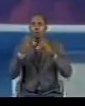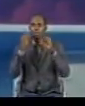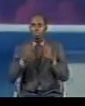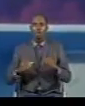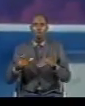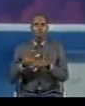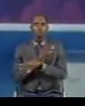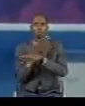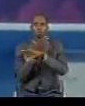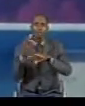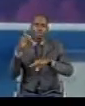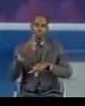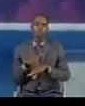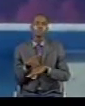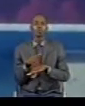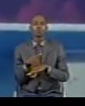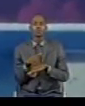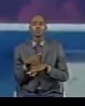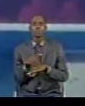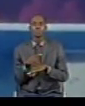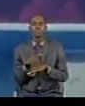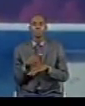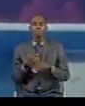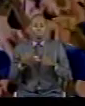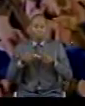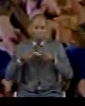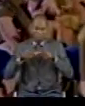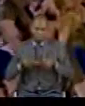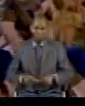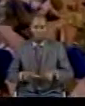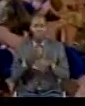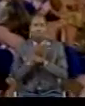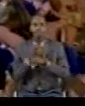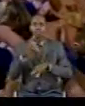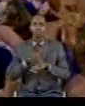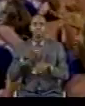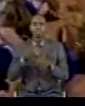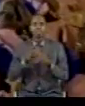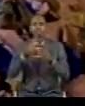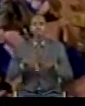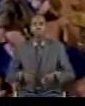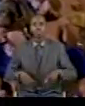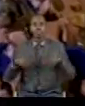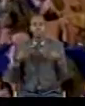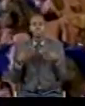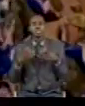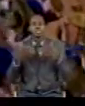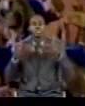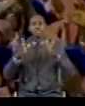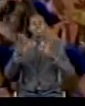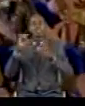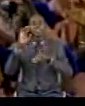freedom. Permanent freedom in your life. Let the church say,